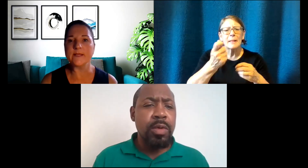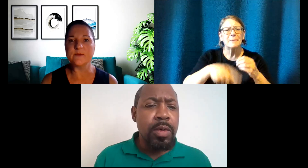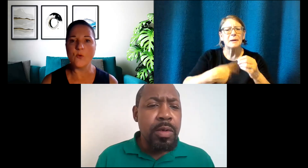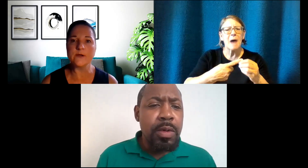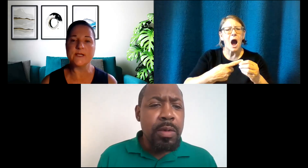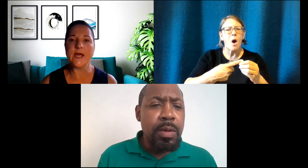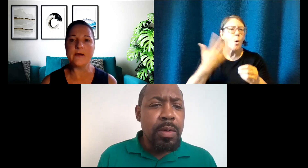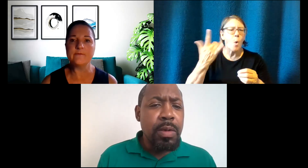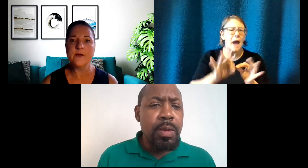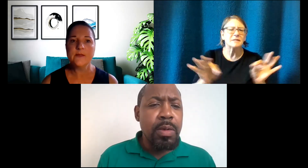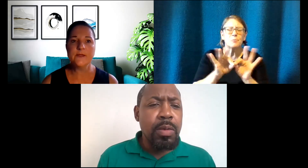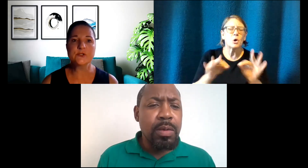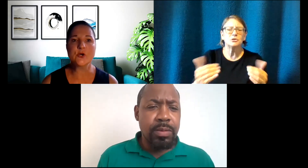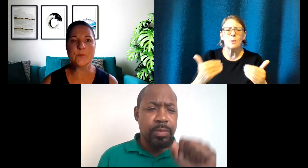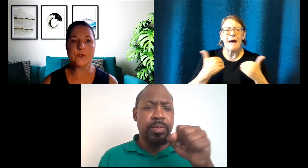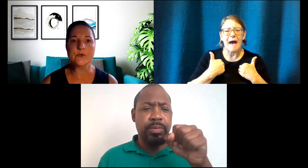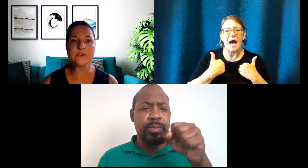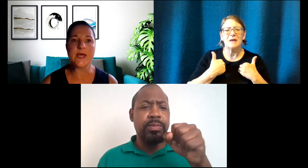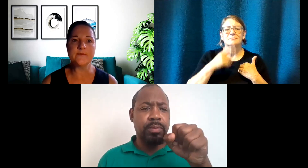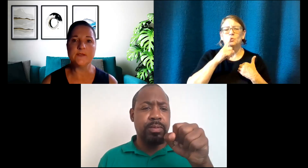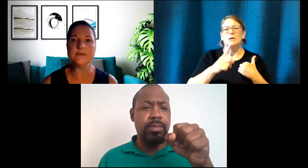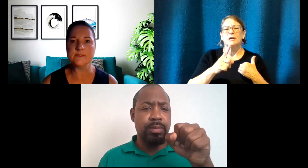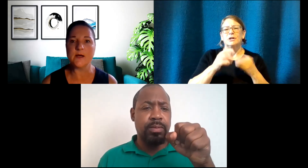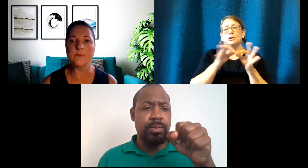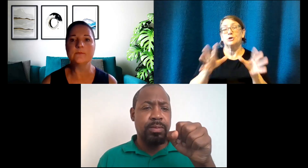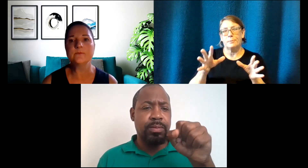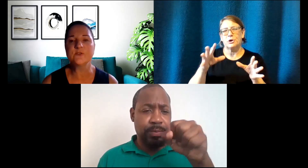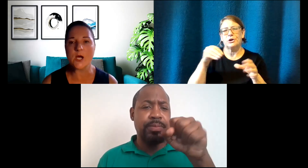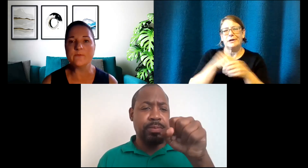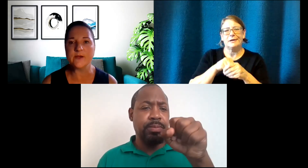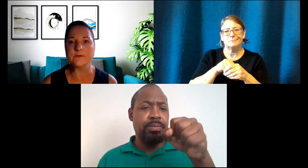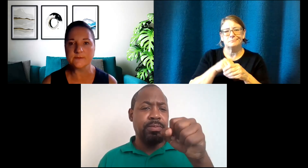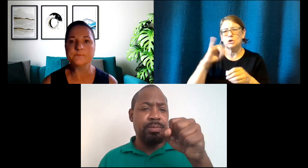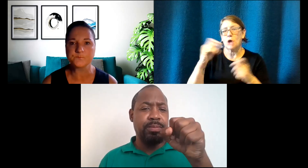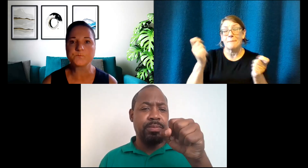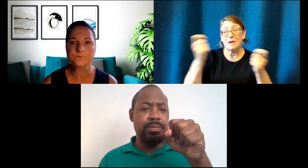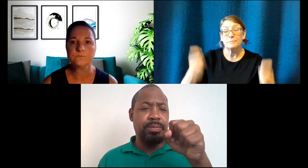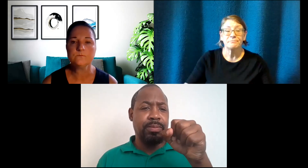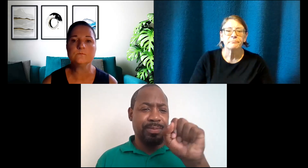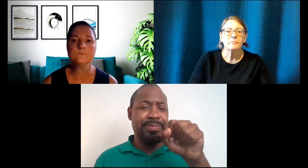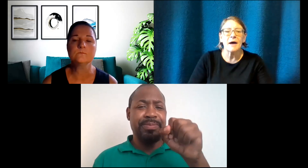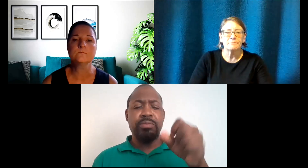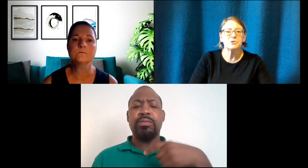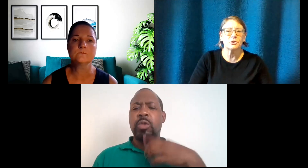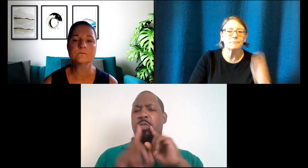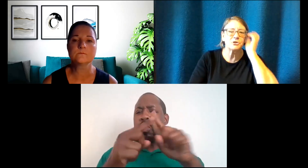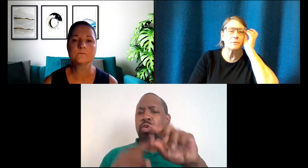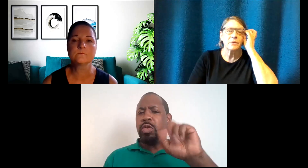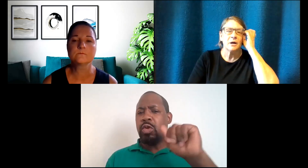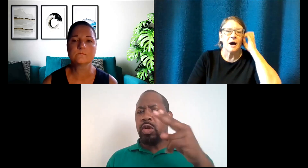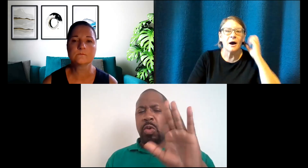on why it's important to have the interpreters at these job fairs.